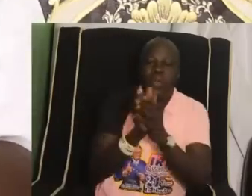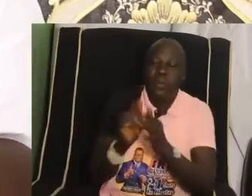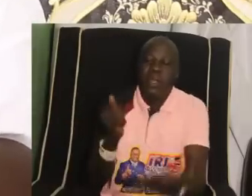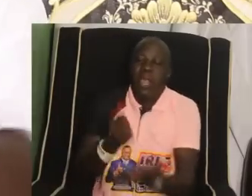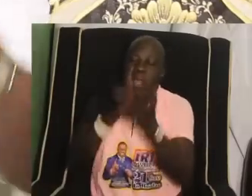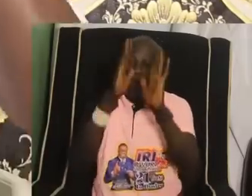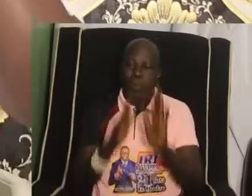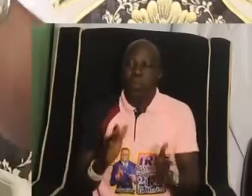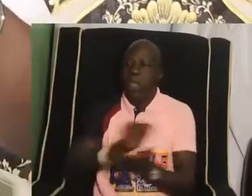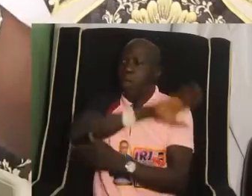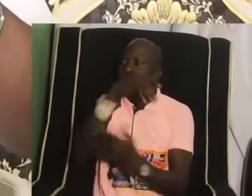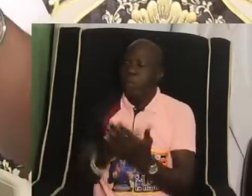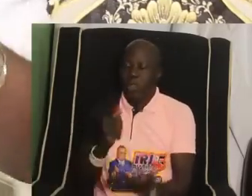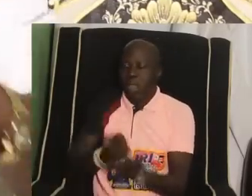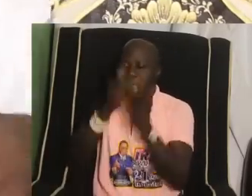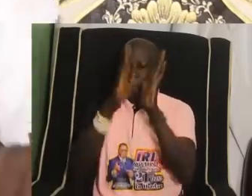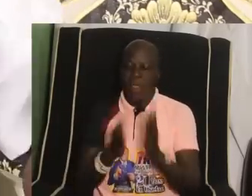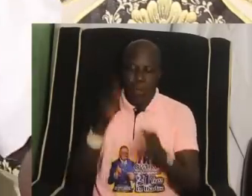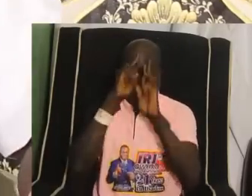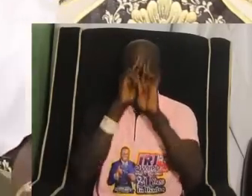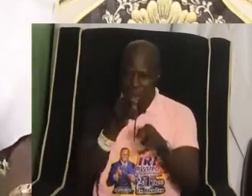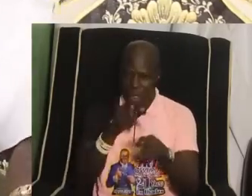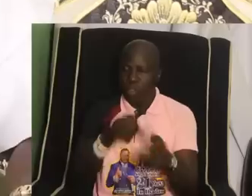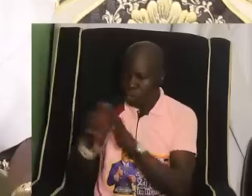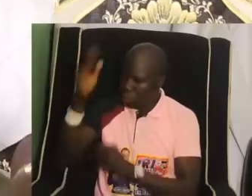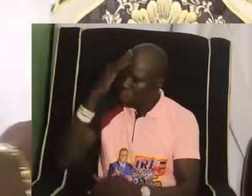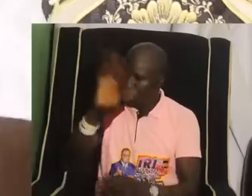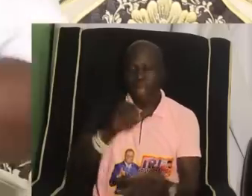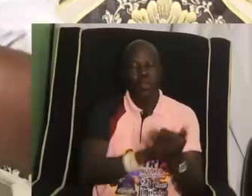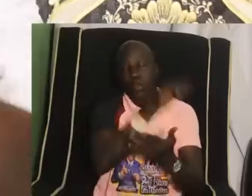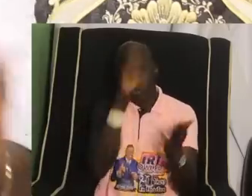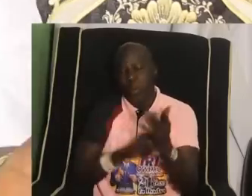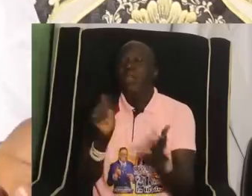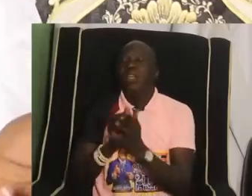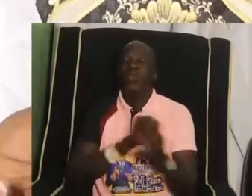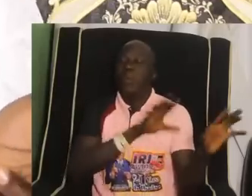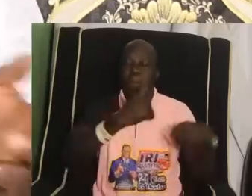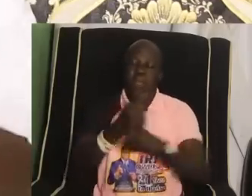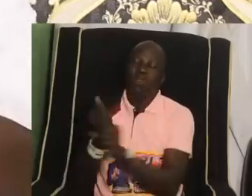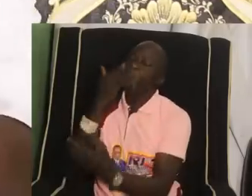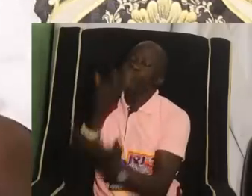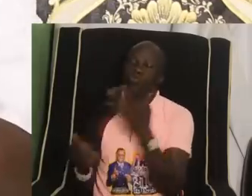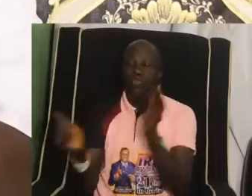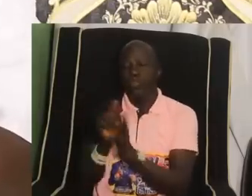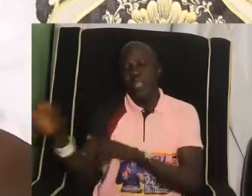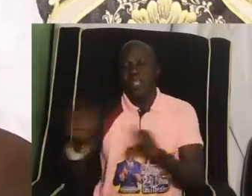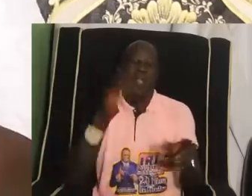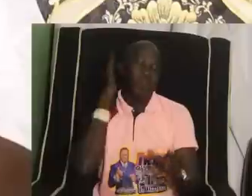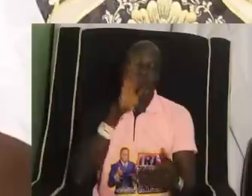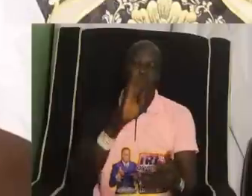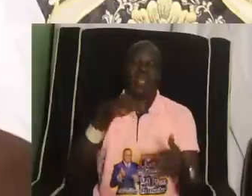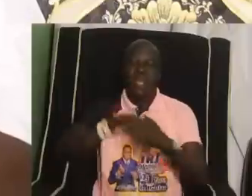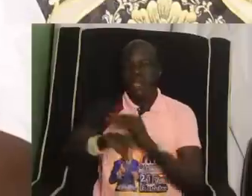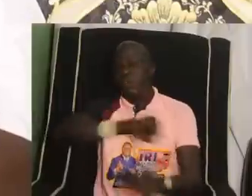meet with helper. Your helper will recognize you. You should be recognized. And they will do you good. So shall